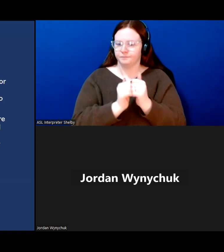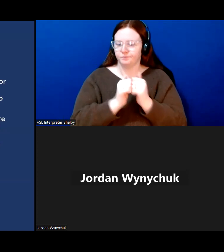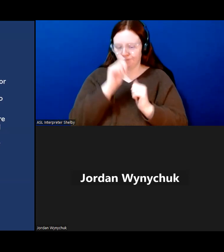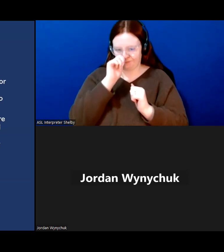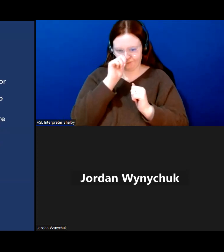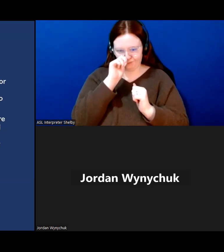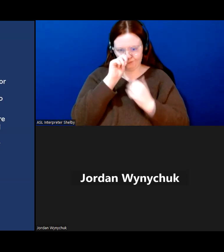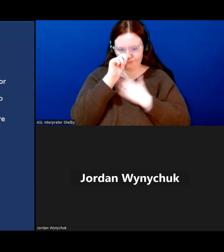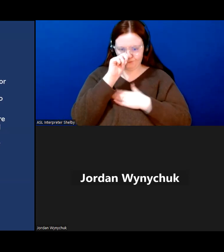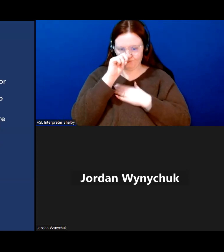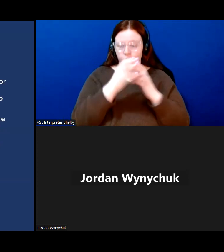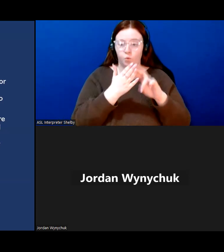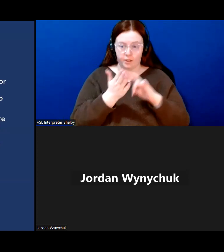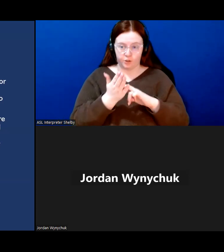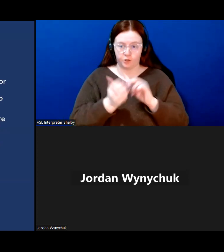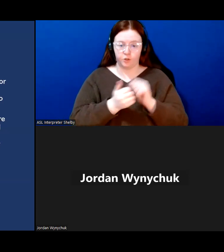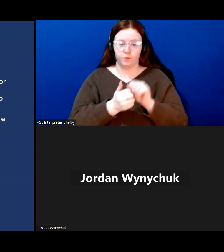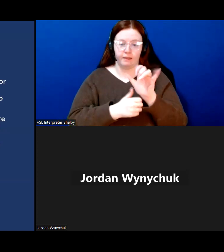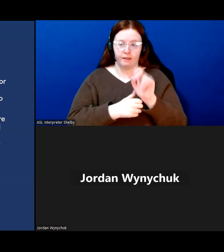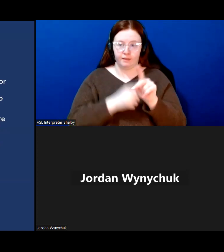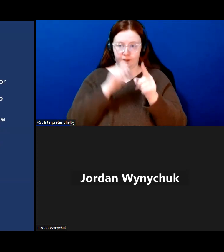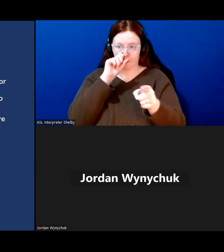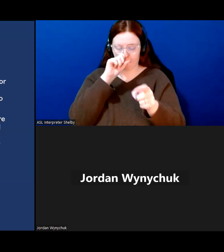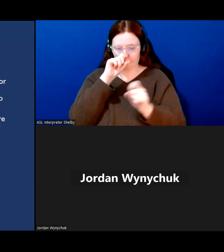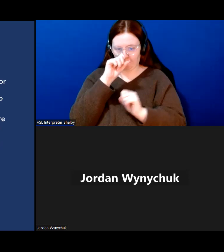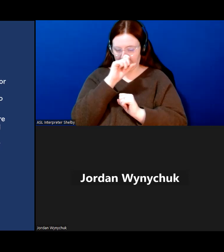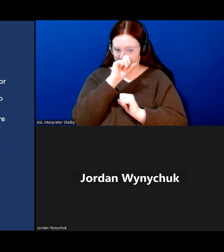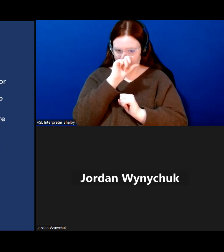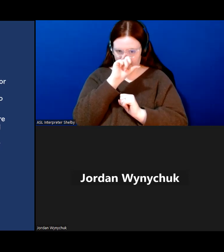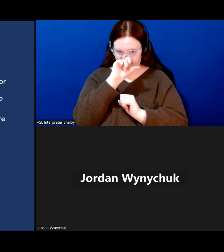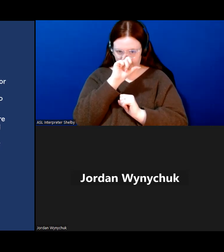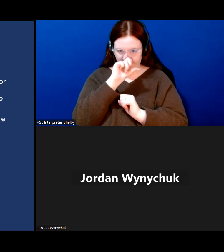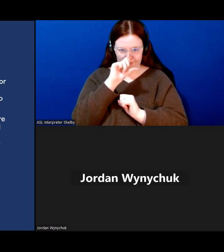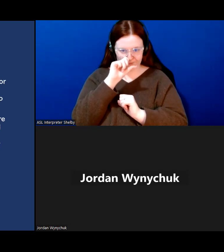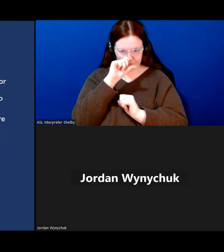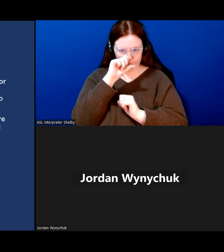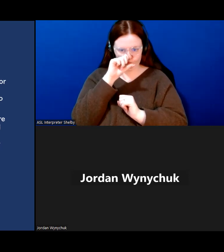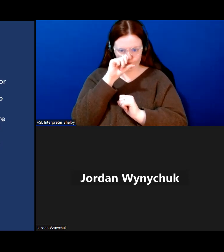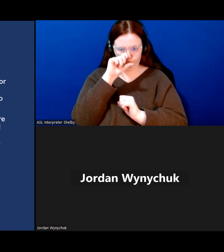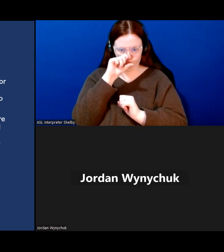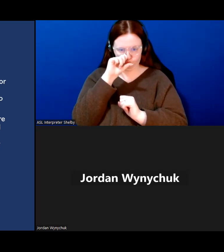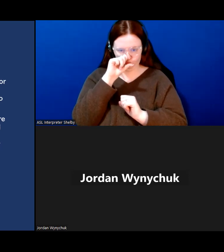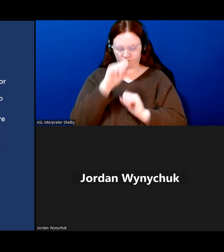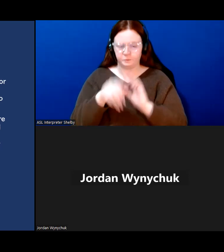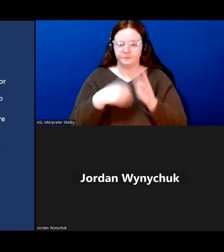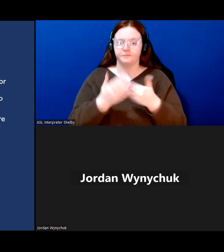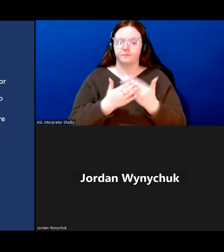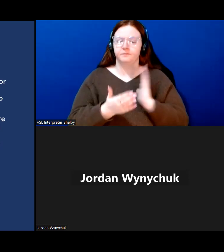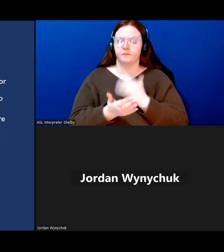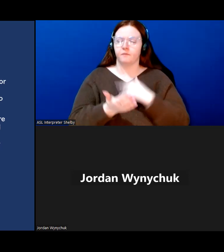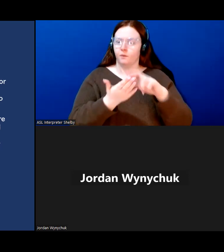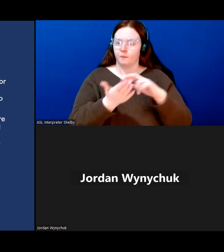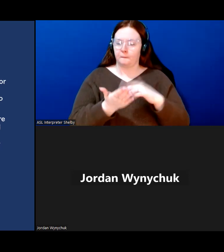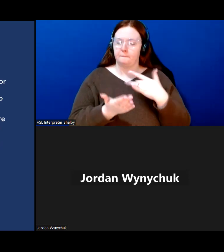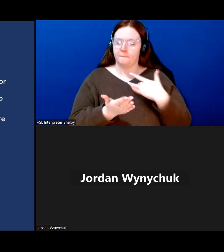register via the link below. So we do pretty much all of our registration for our programming through Google Forms. And the cool thing about